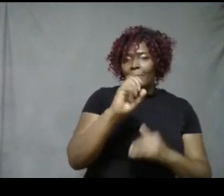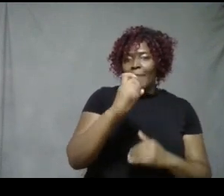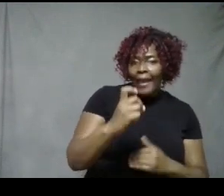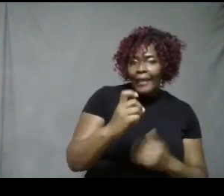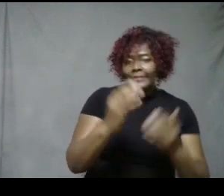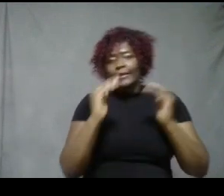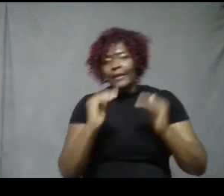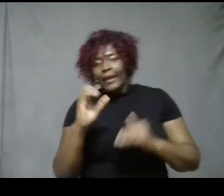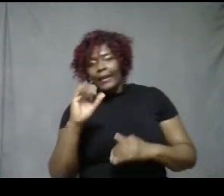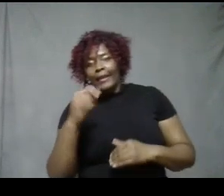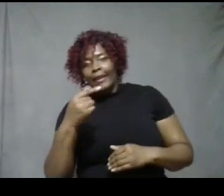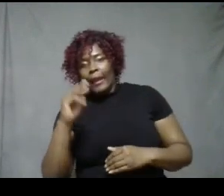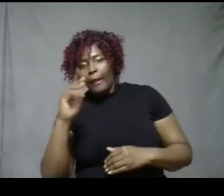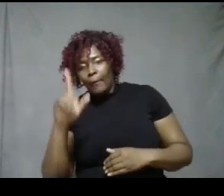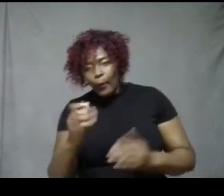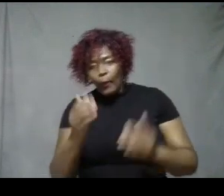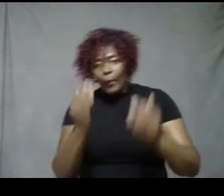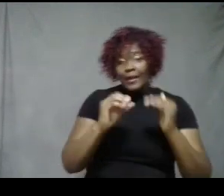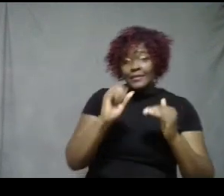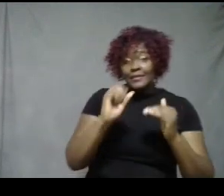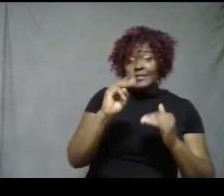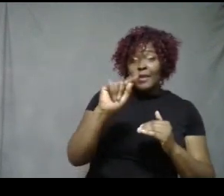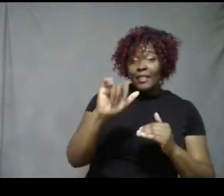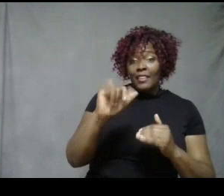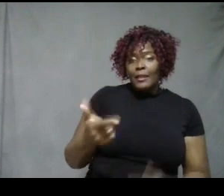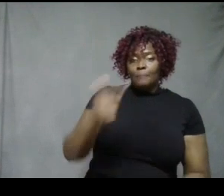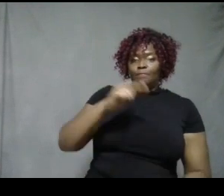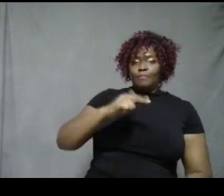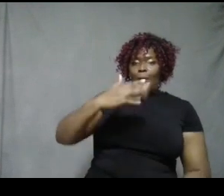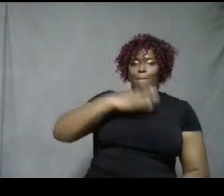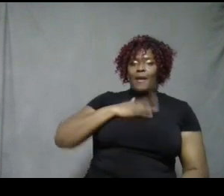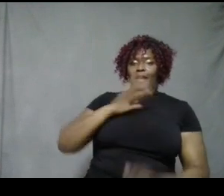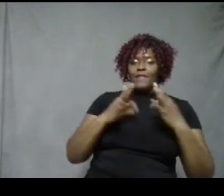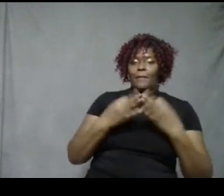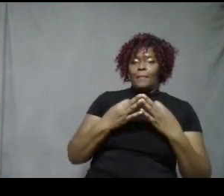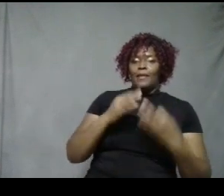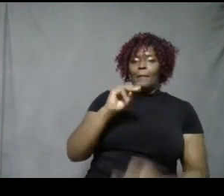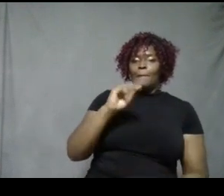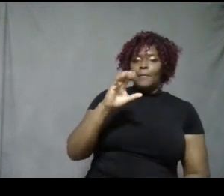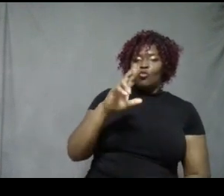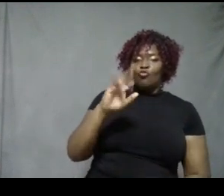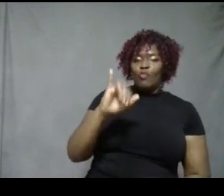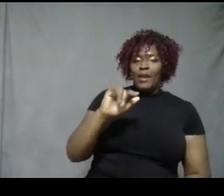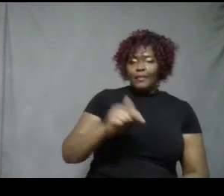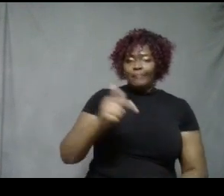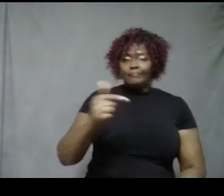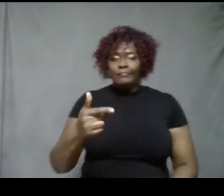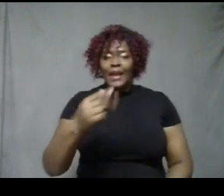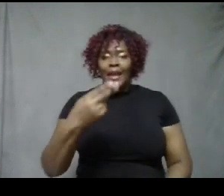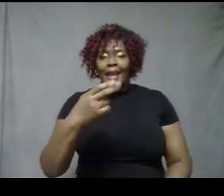the Smiths, and then my parents, the McCrays, then the Harringtons, and also the Majors.